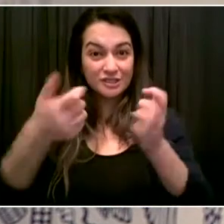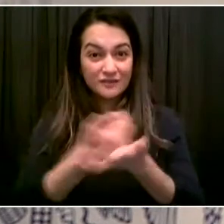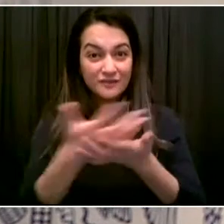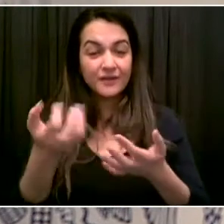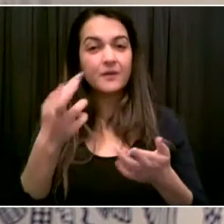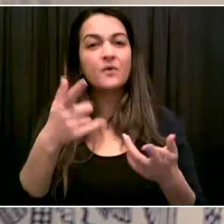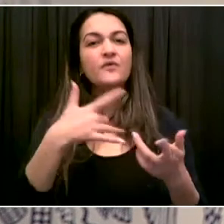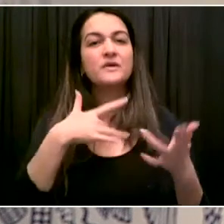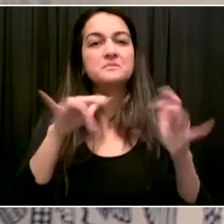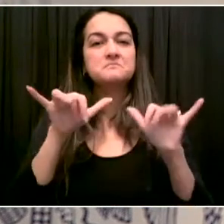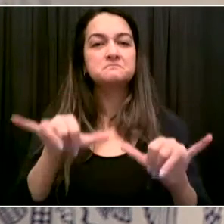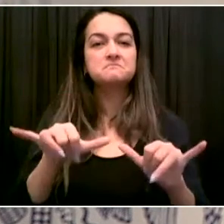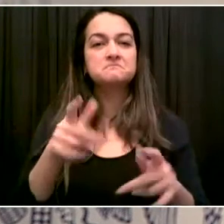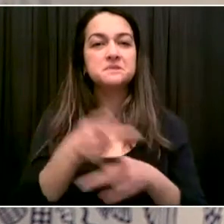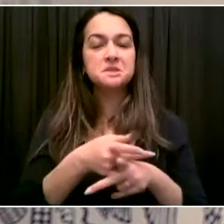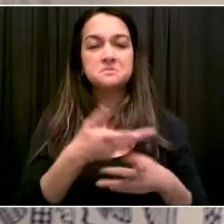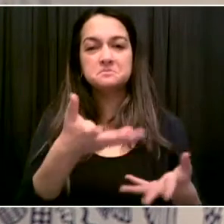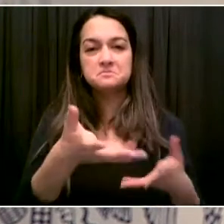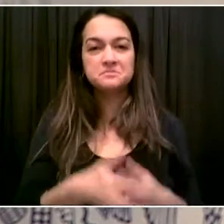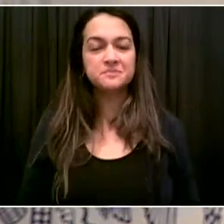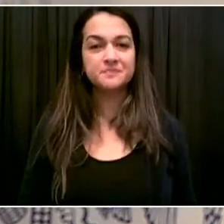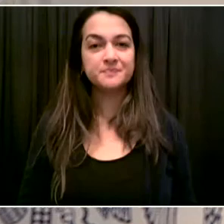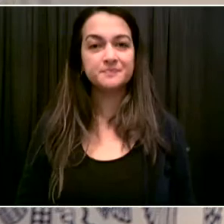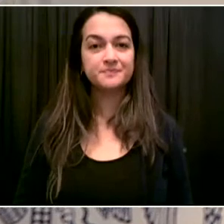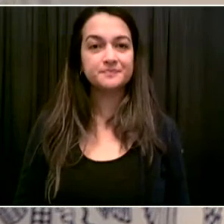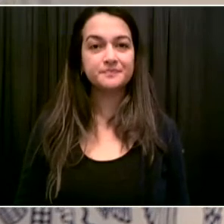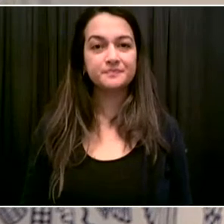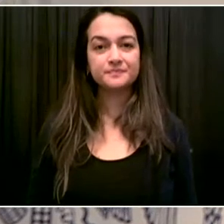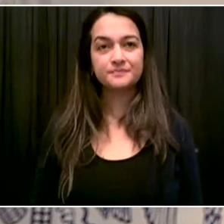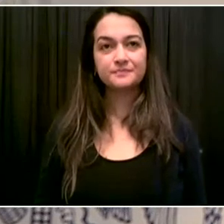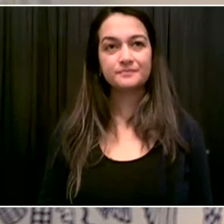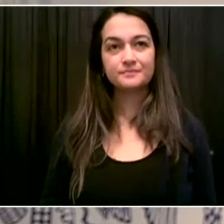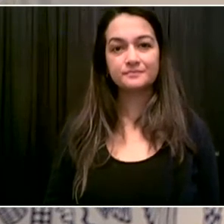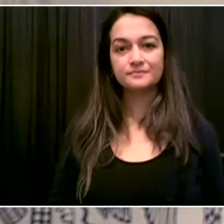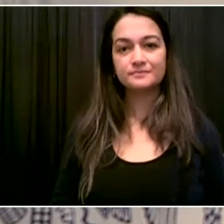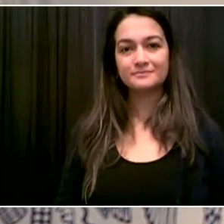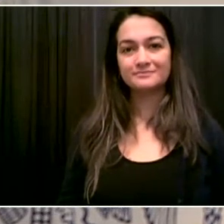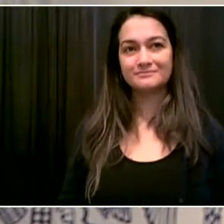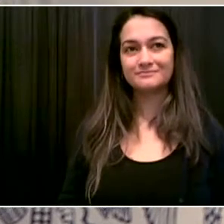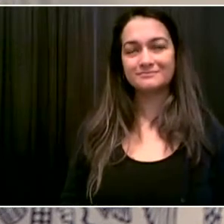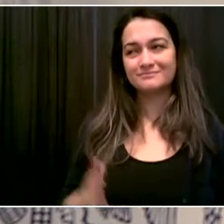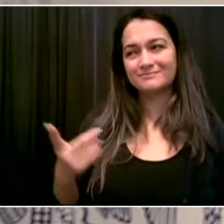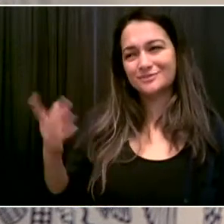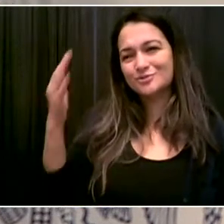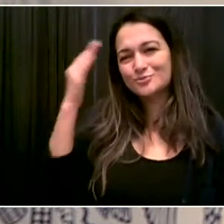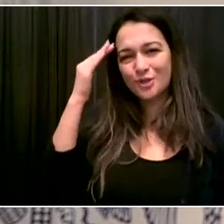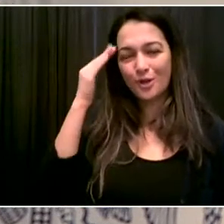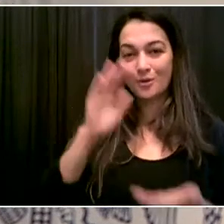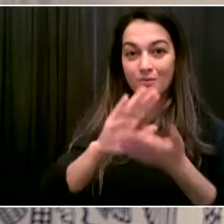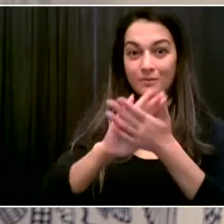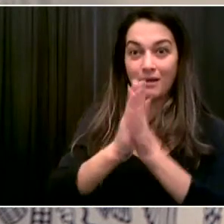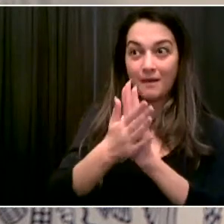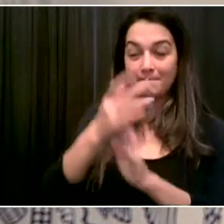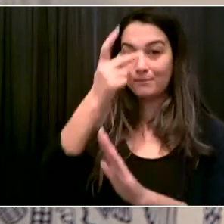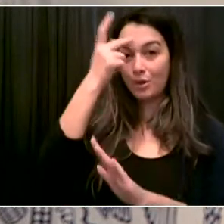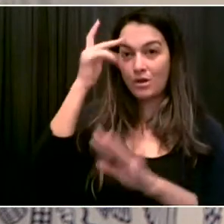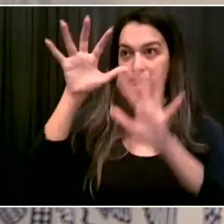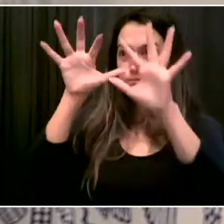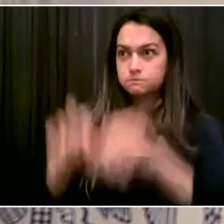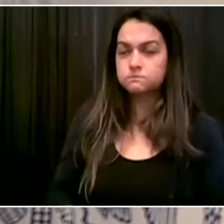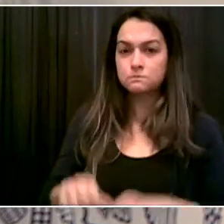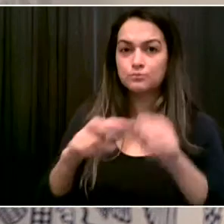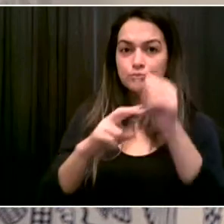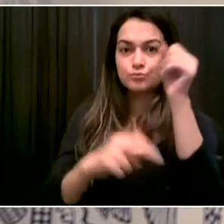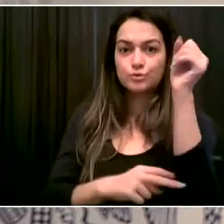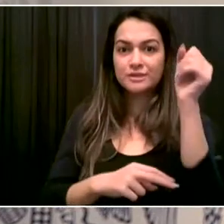happen. We need to address the immediate needs of people trying to get around and how things are moved